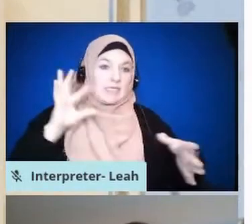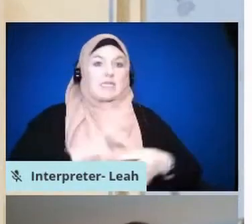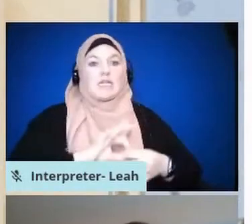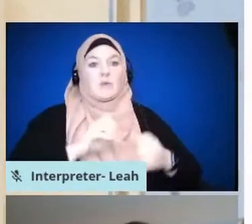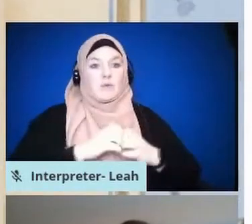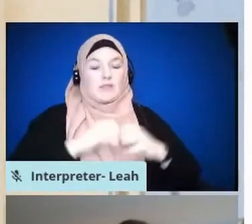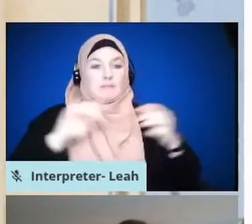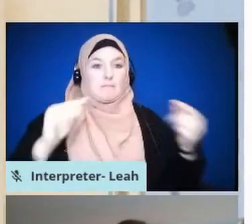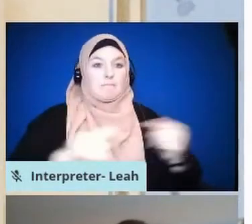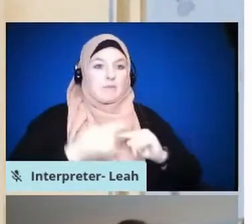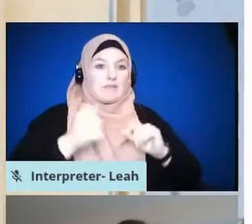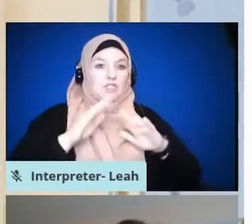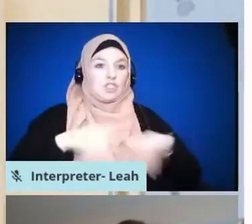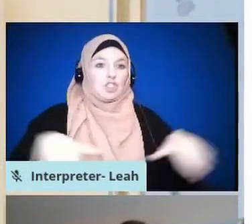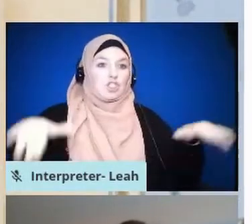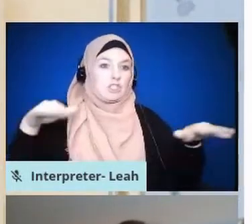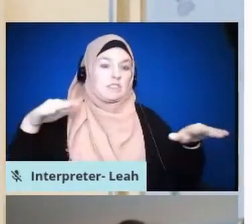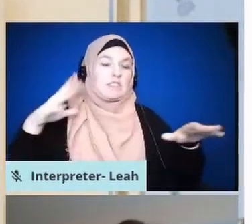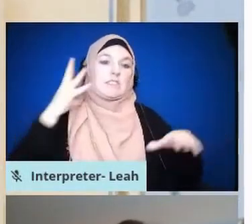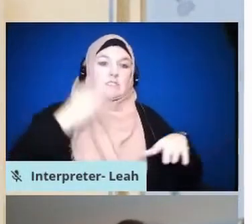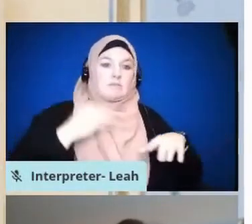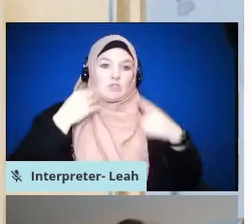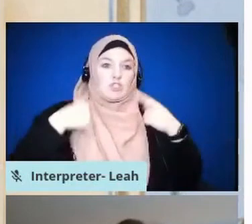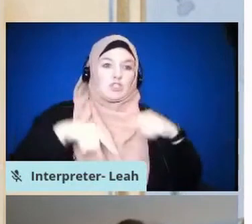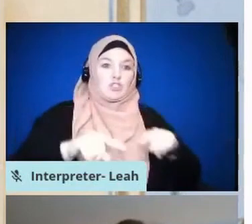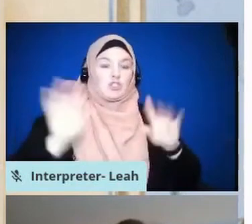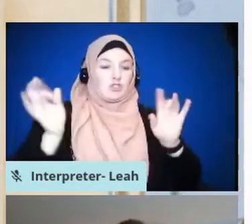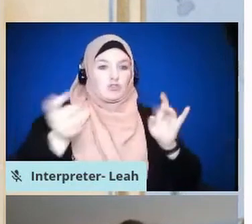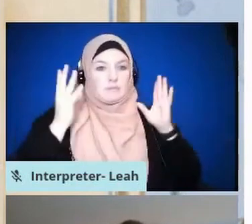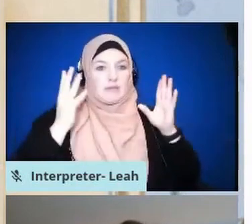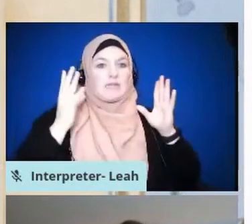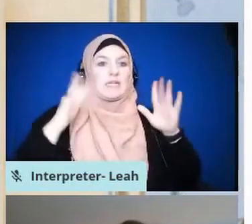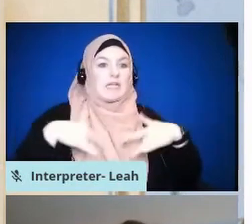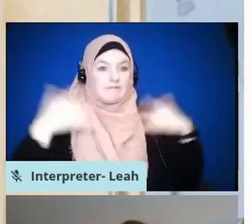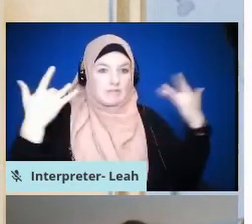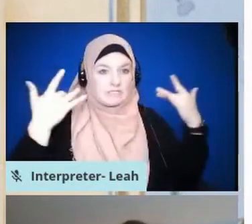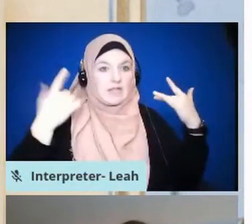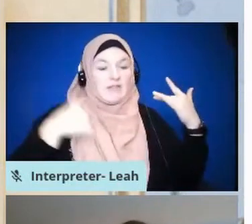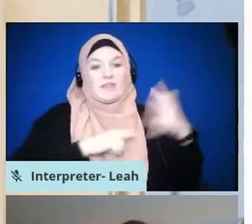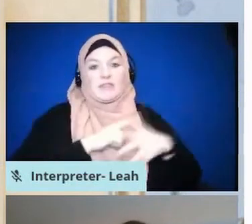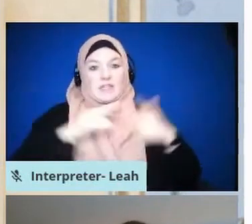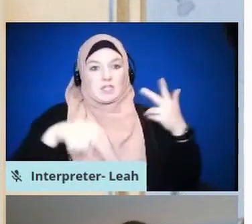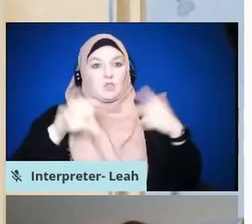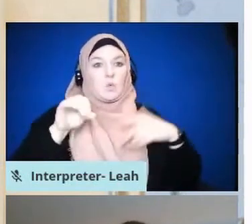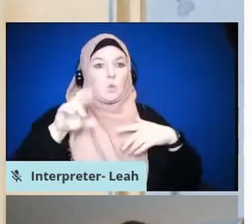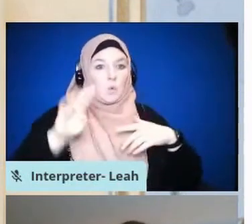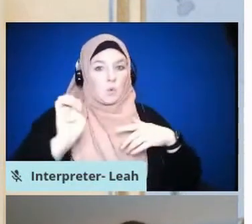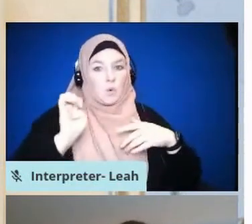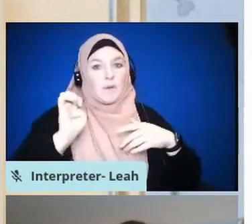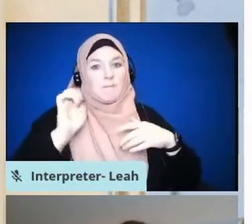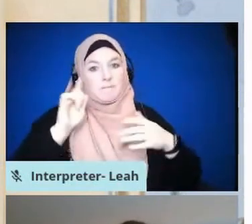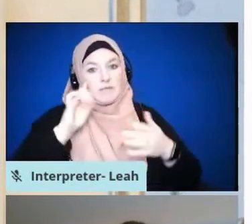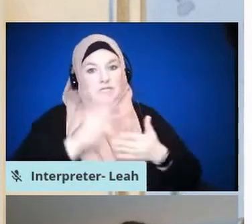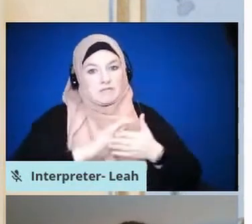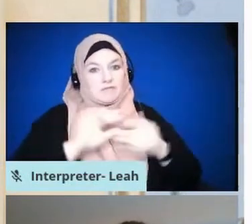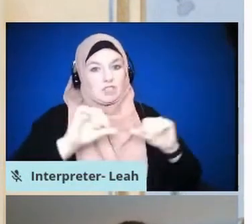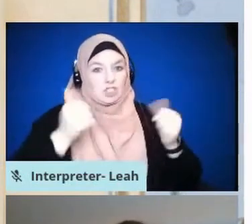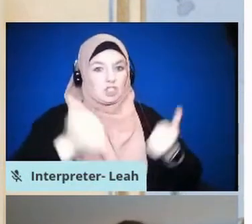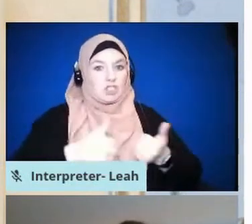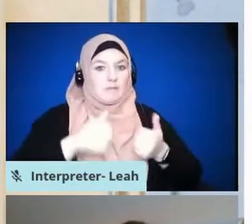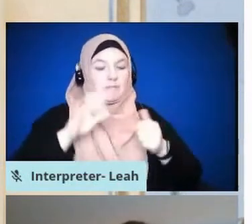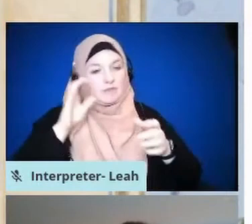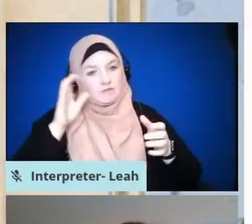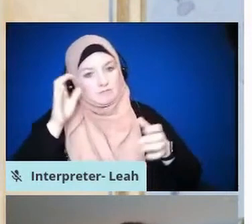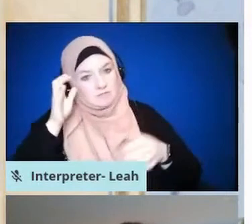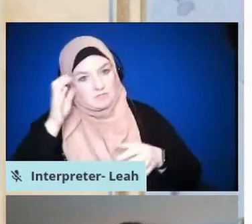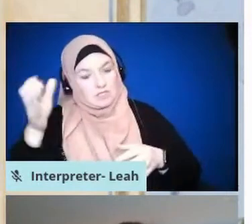the pain that the child experiences during a traumatic event. These core beliefs shape the perception of the self